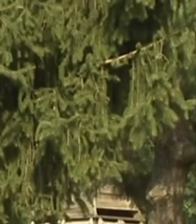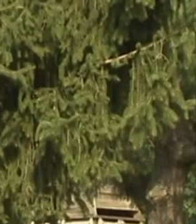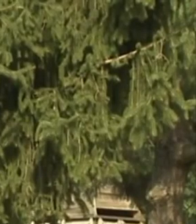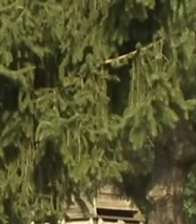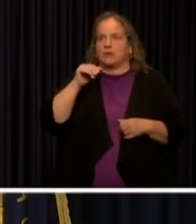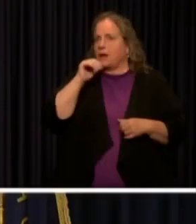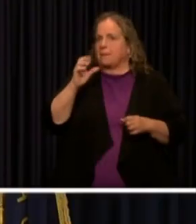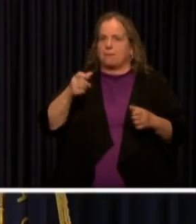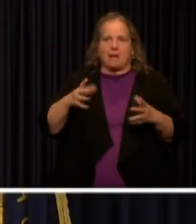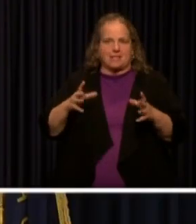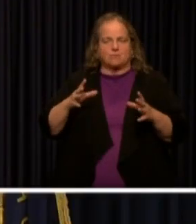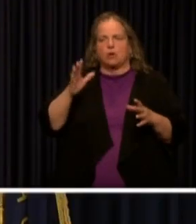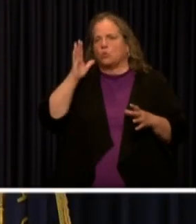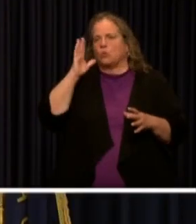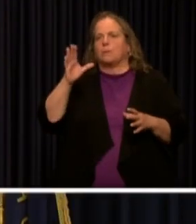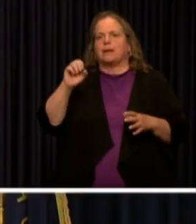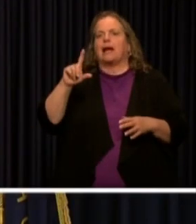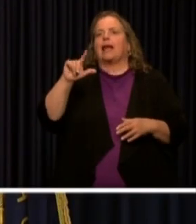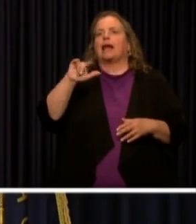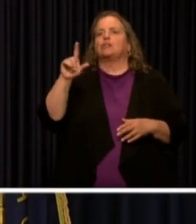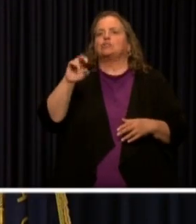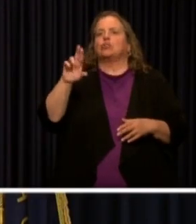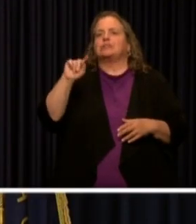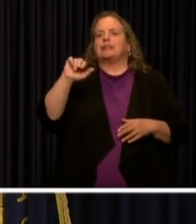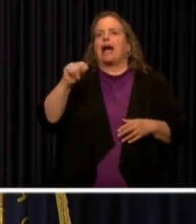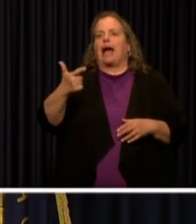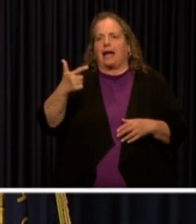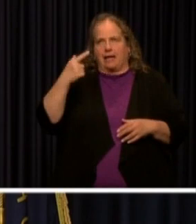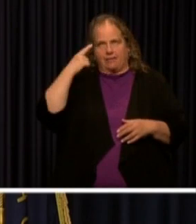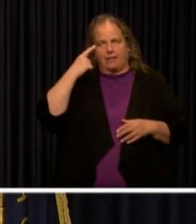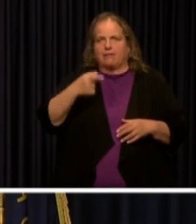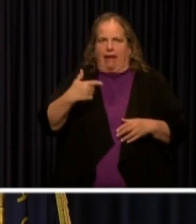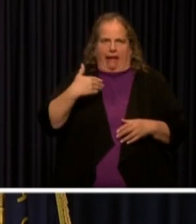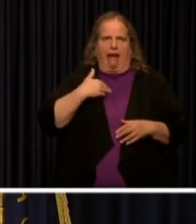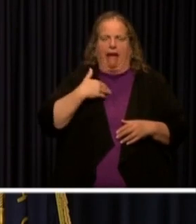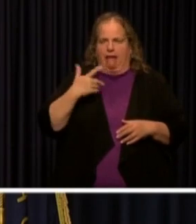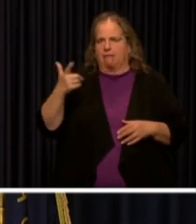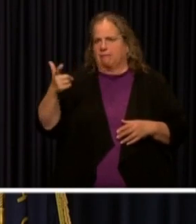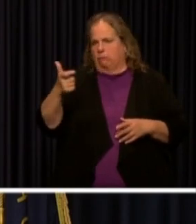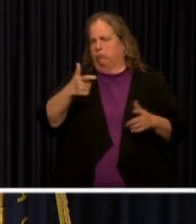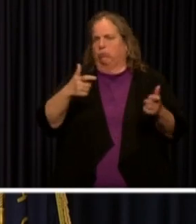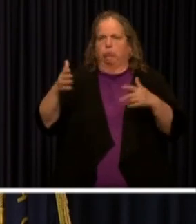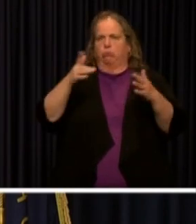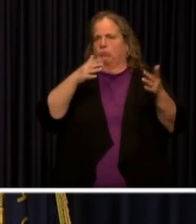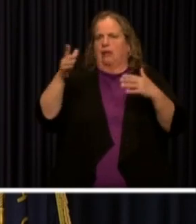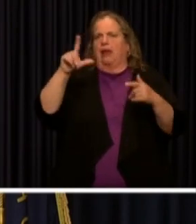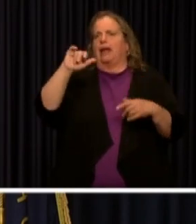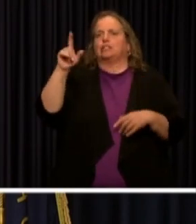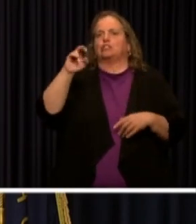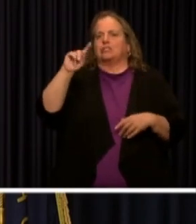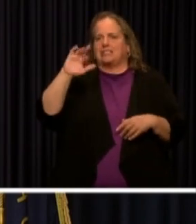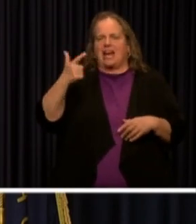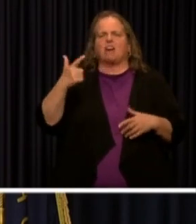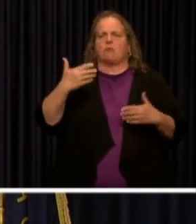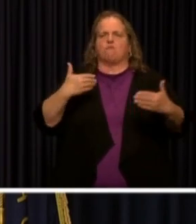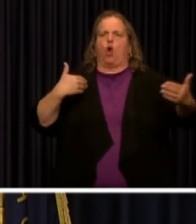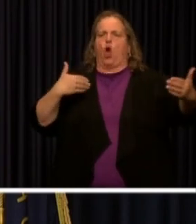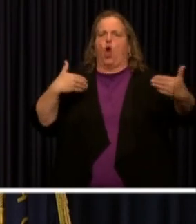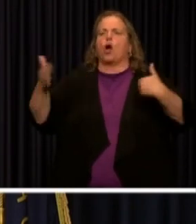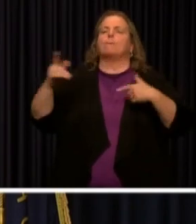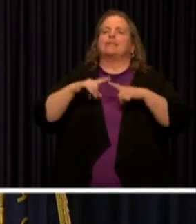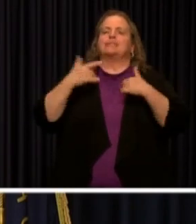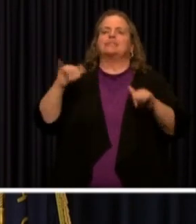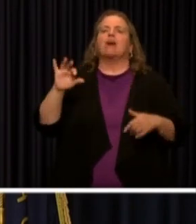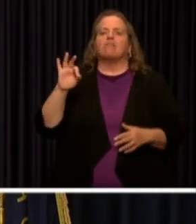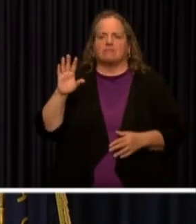it won't be basketball, it'll be laser tag, which I think they have, ways that they can be far enough apart, still be having fun.